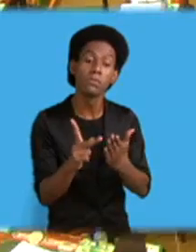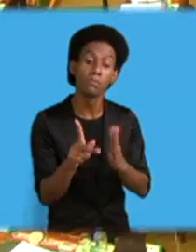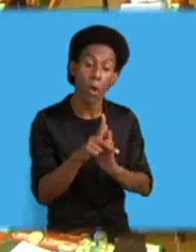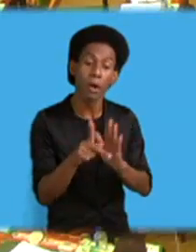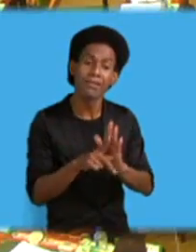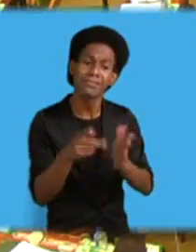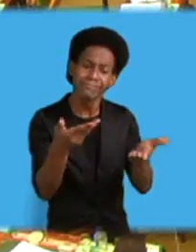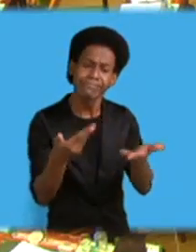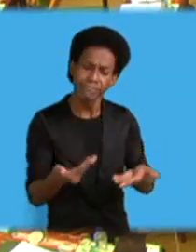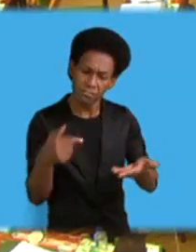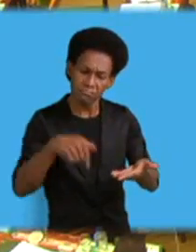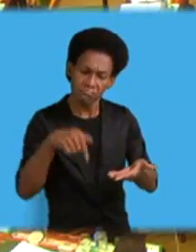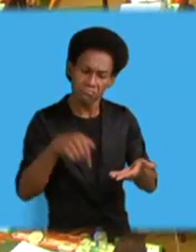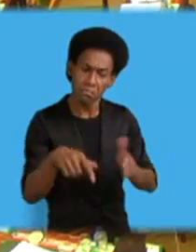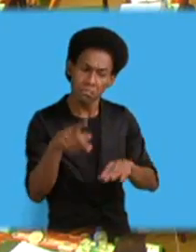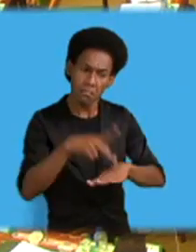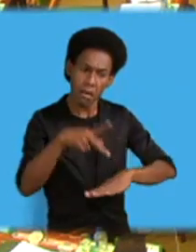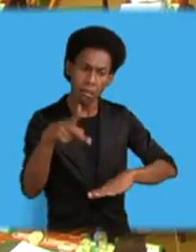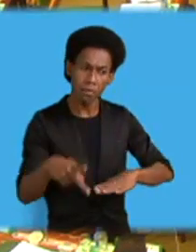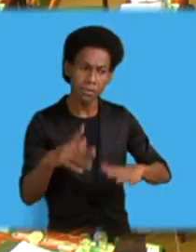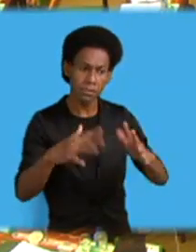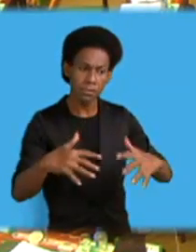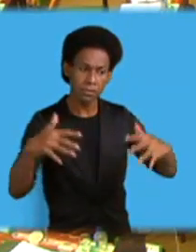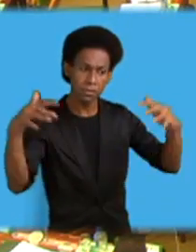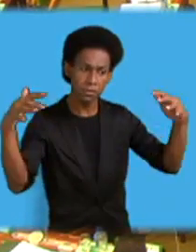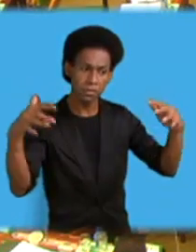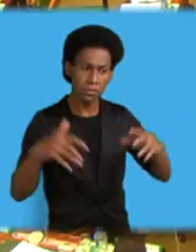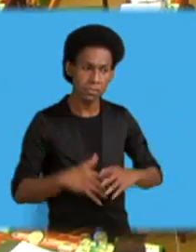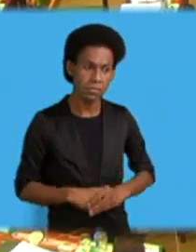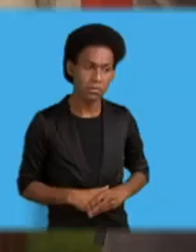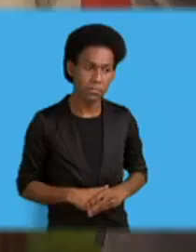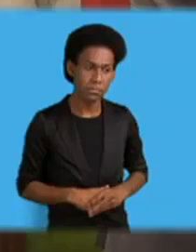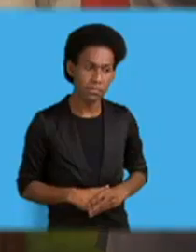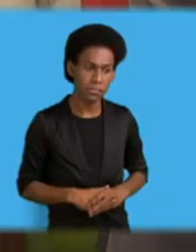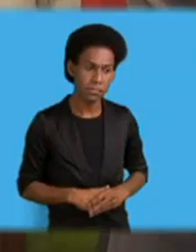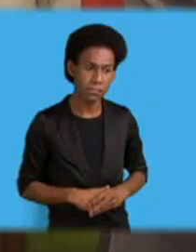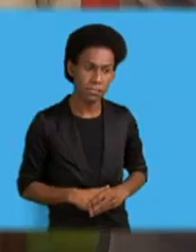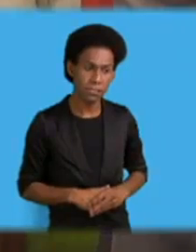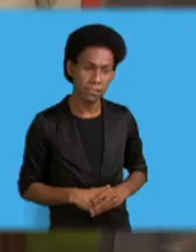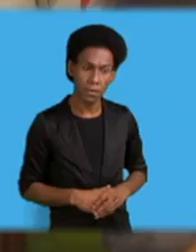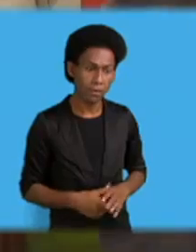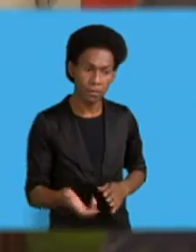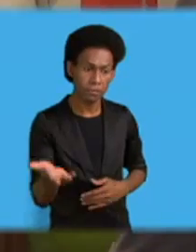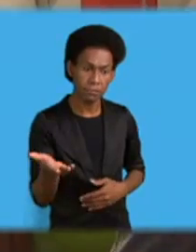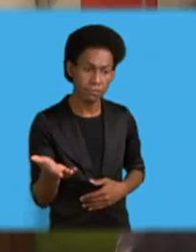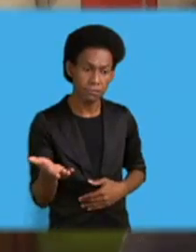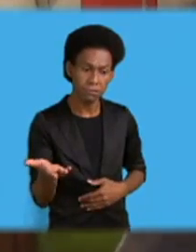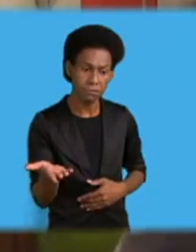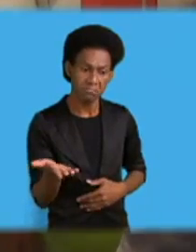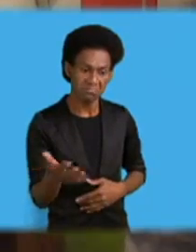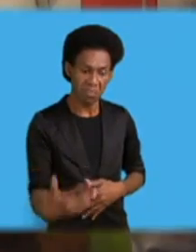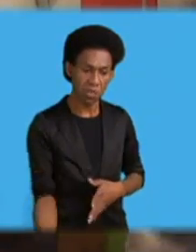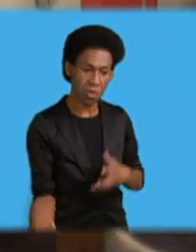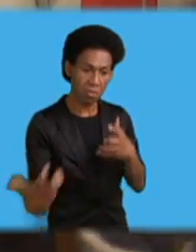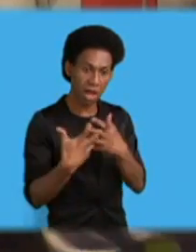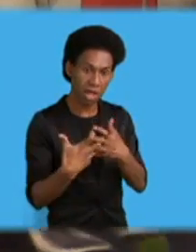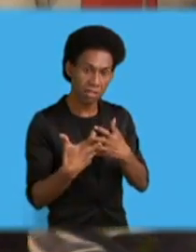Thank you, Honorable Minister. It's irrelevant to this question, Madam Speaker.